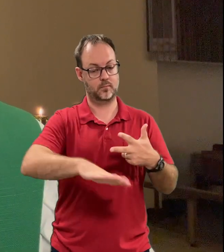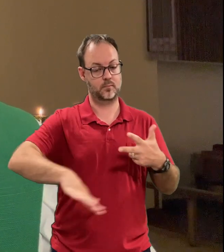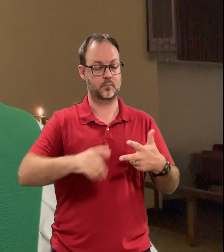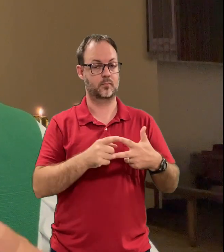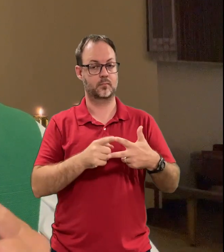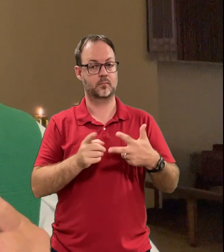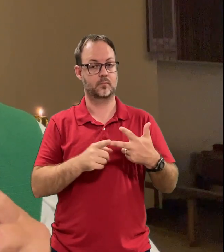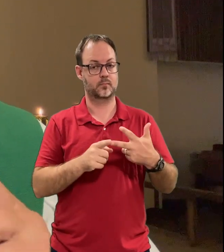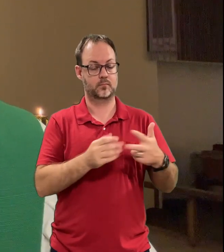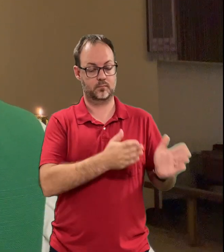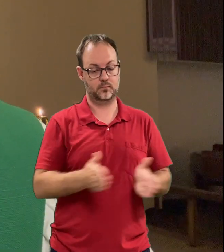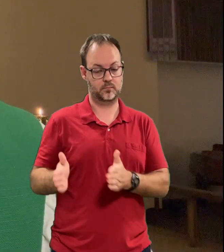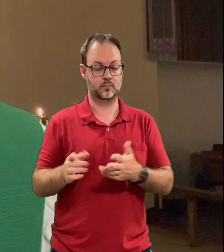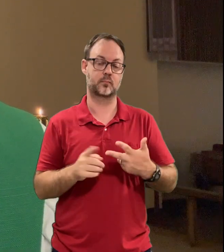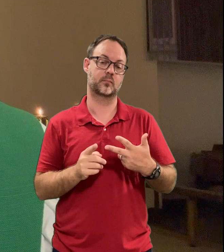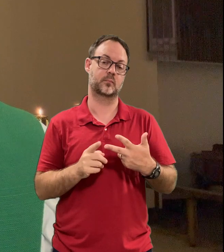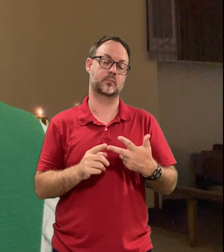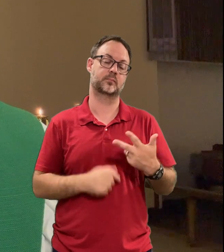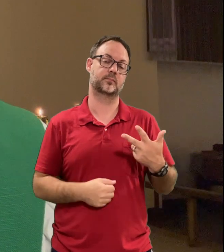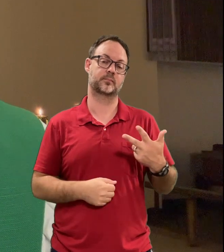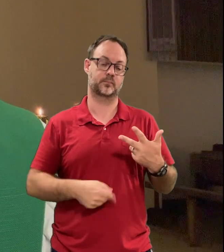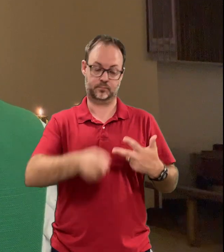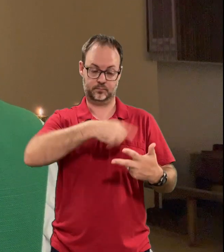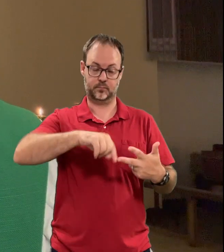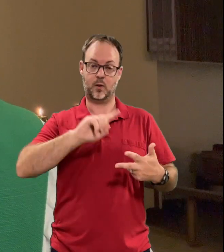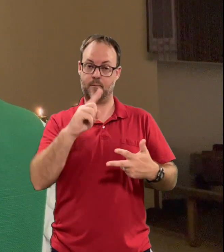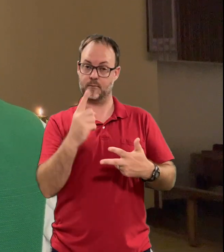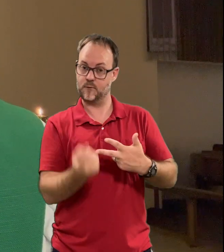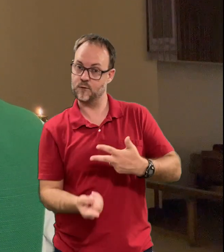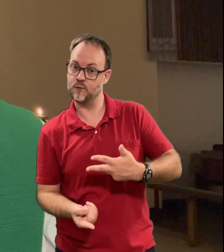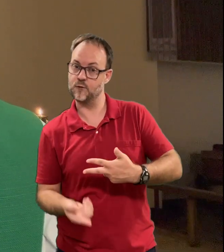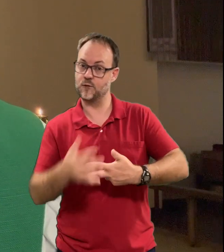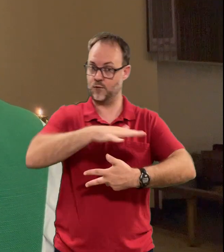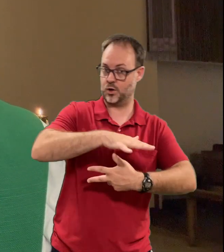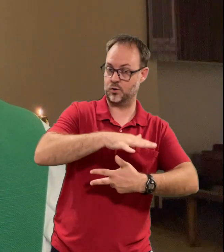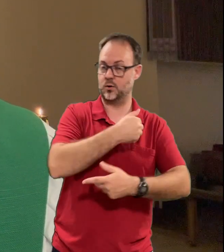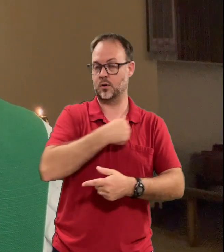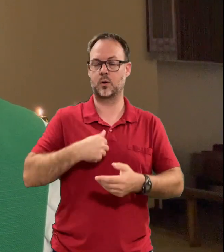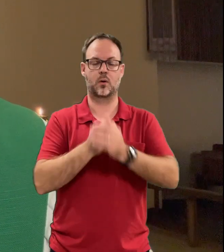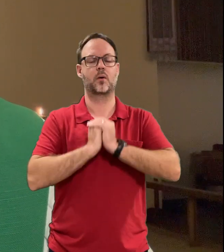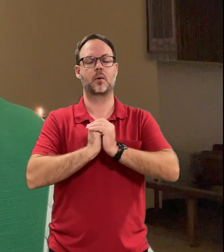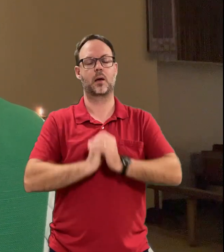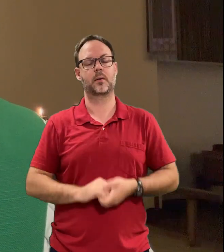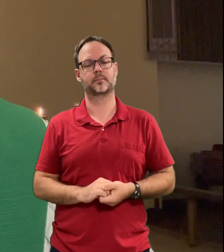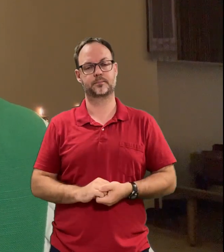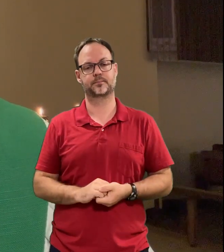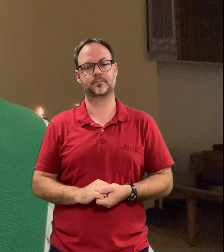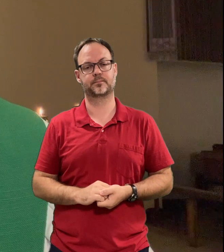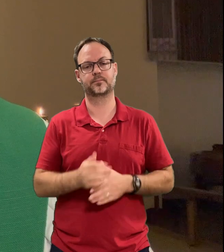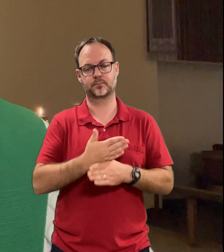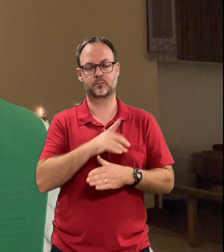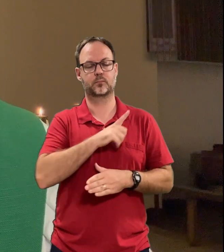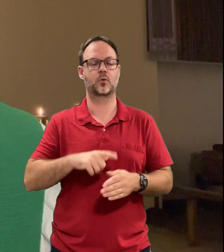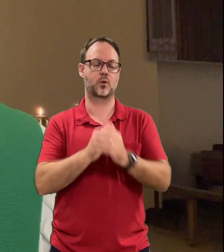kingdom, God's will are the first three things that we pray about